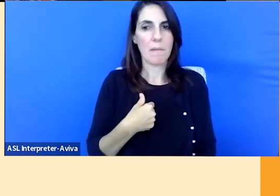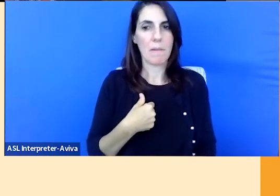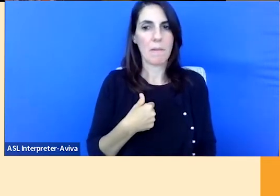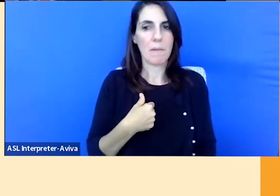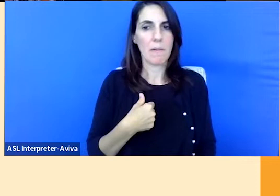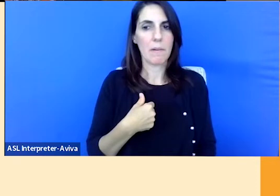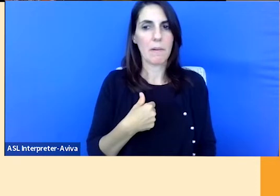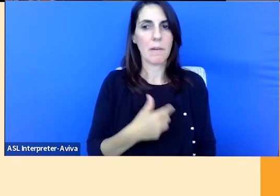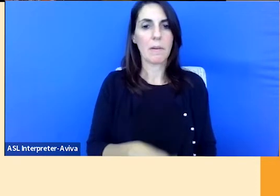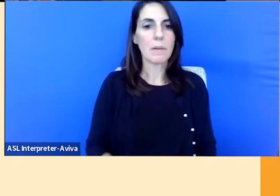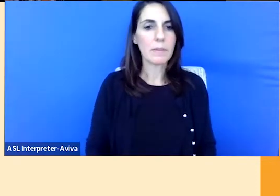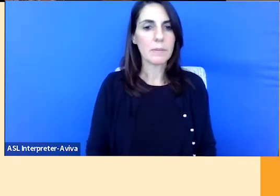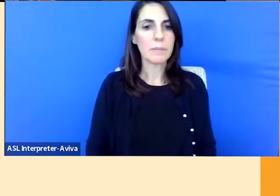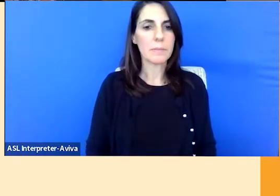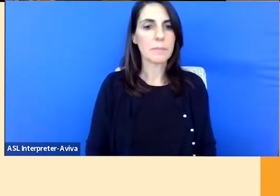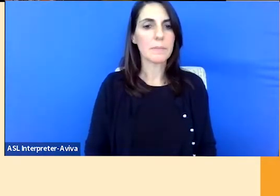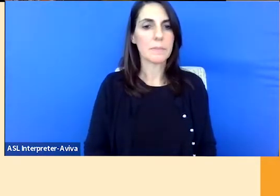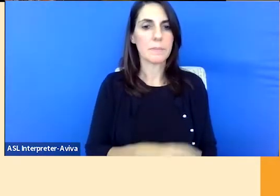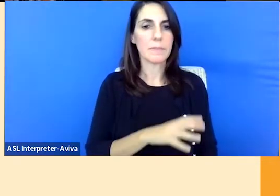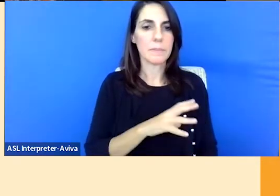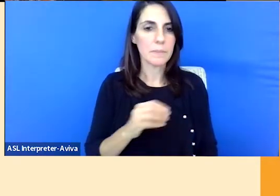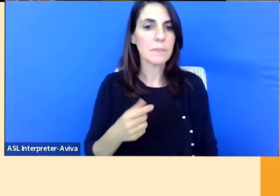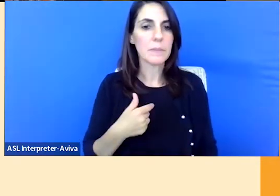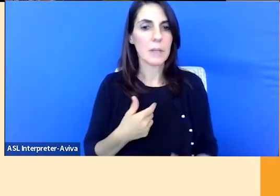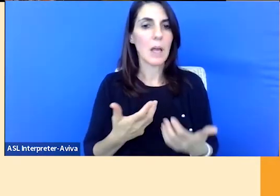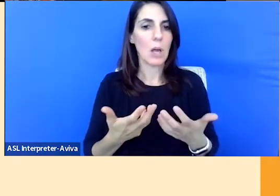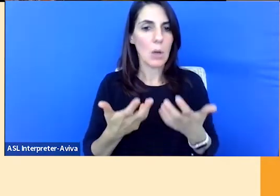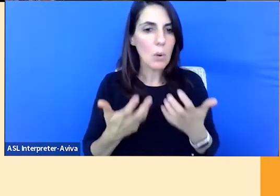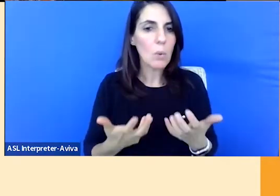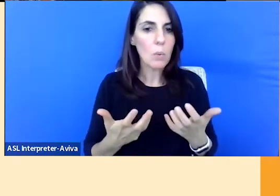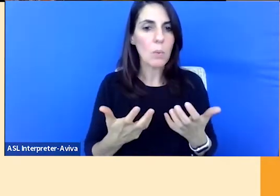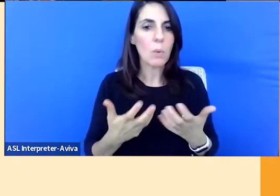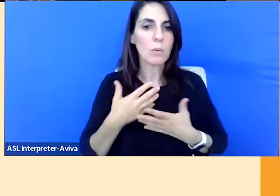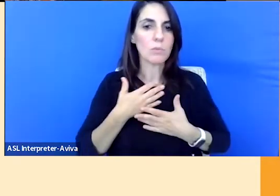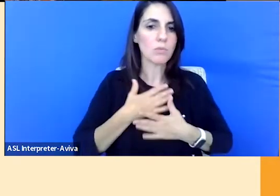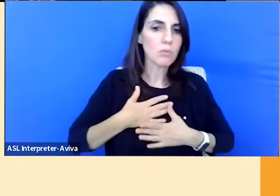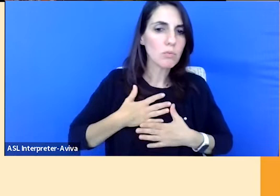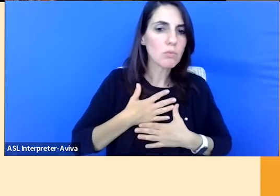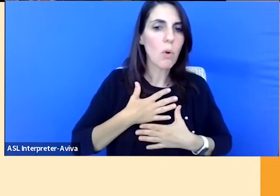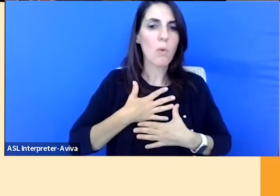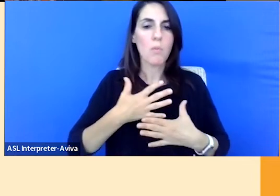enjoying breath as it rises and falls and rises.